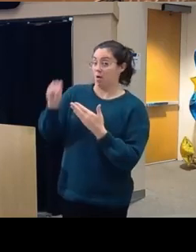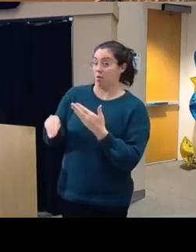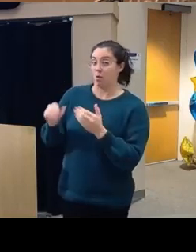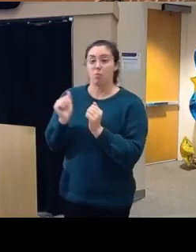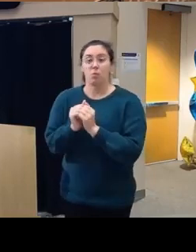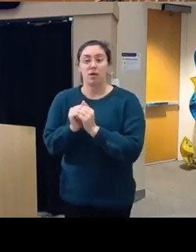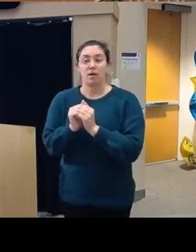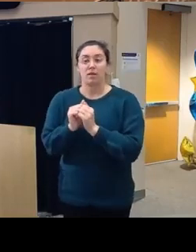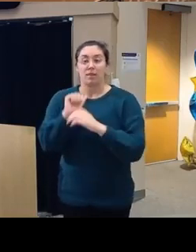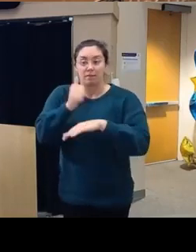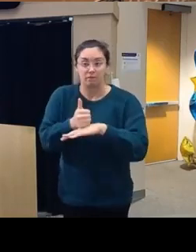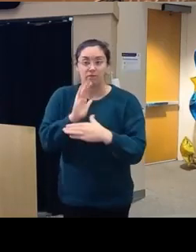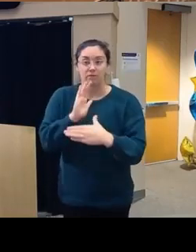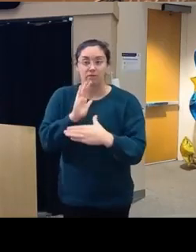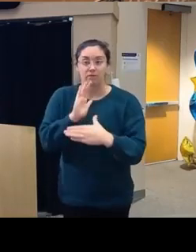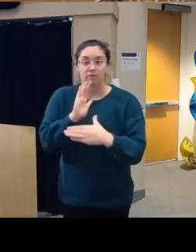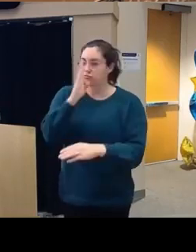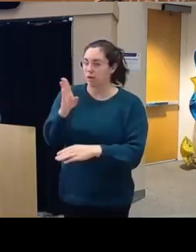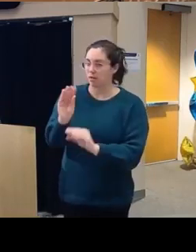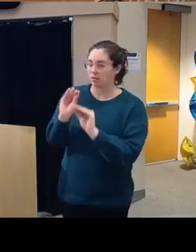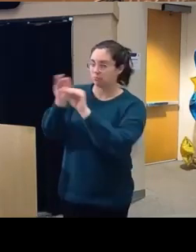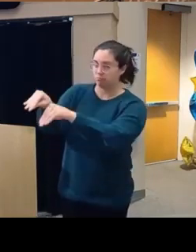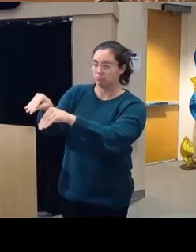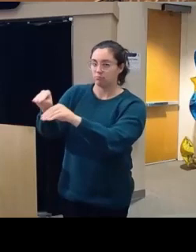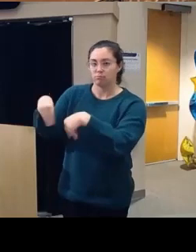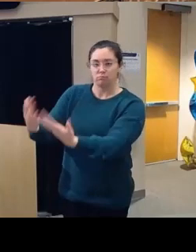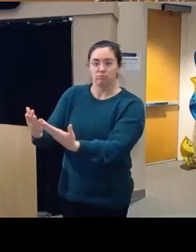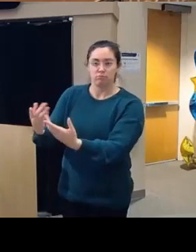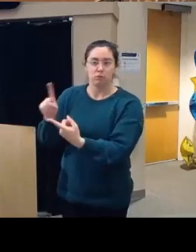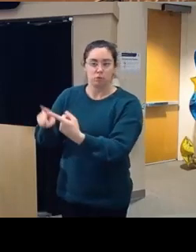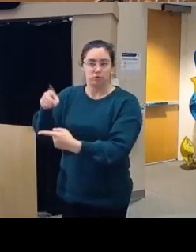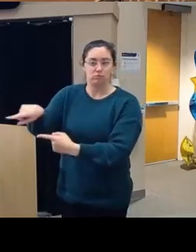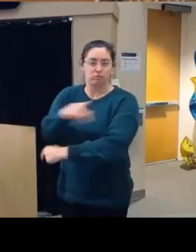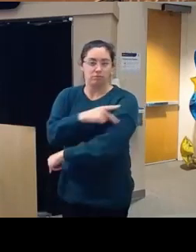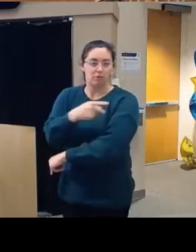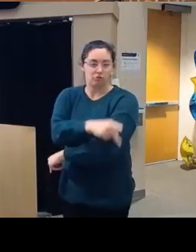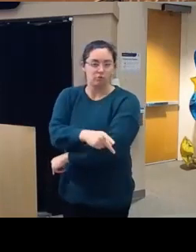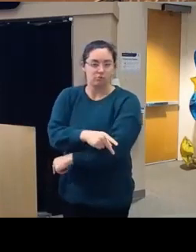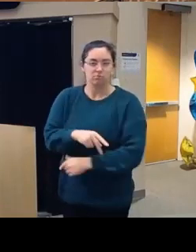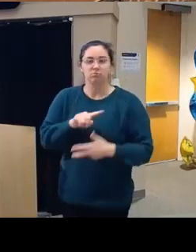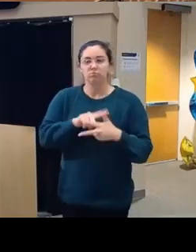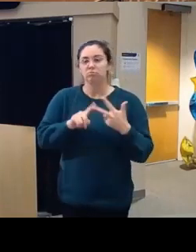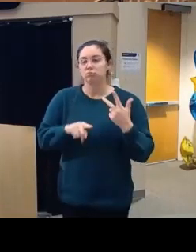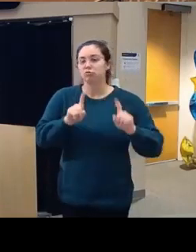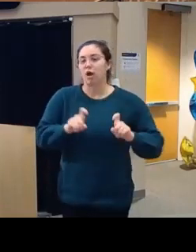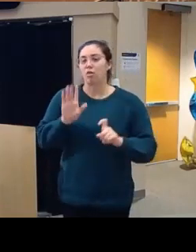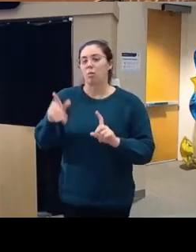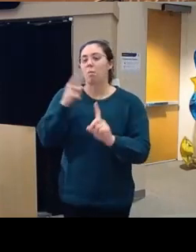with an intervention that was directly delivered to patients. That was what those 3 trials